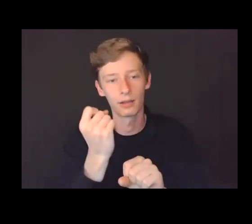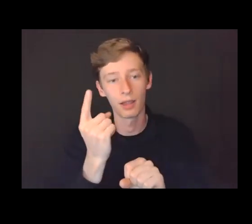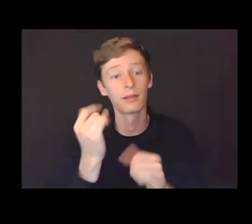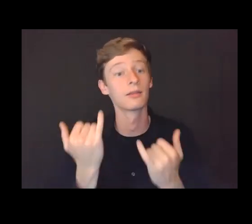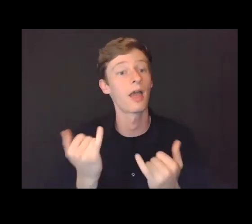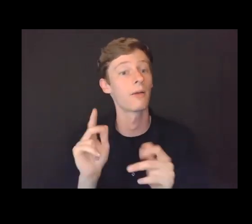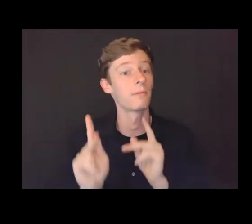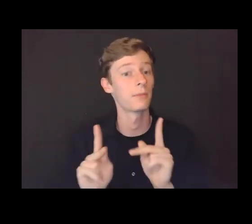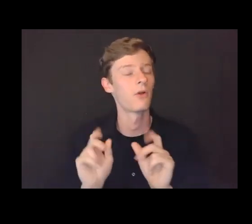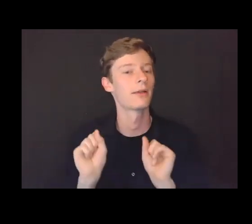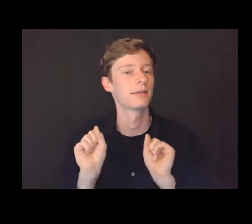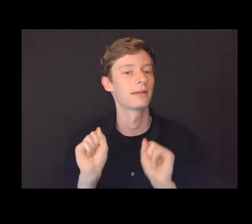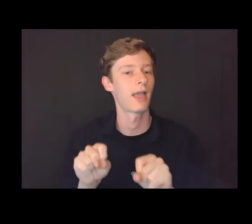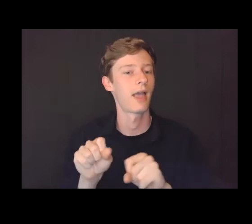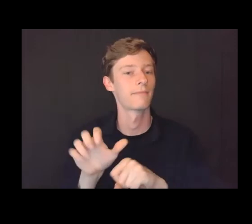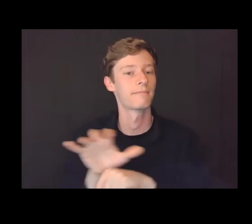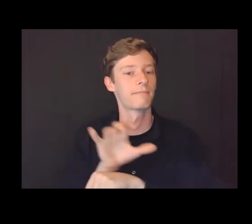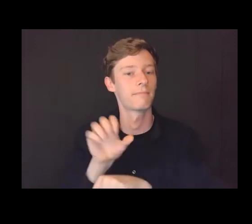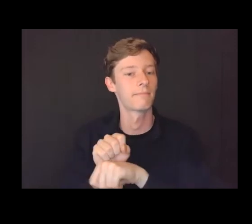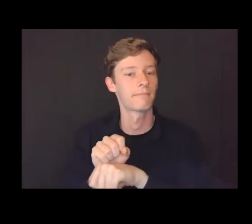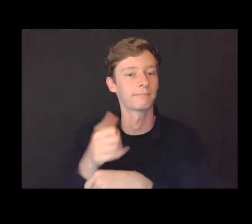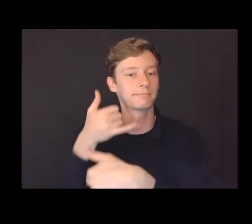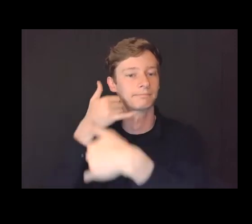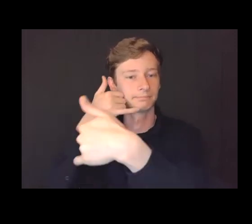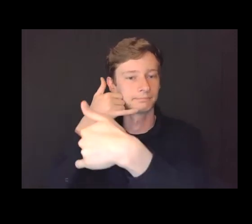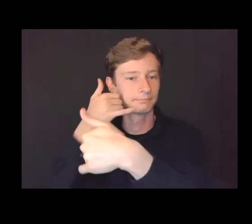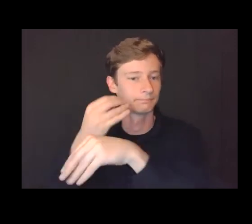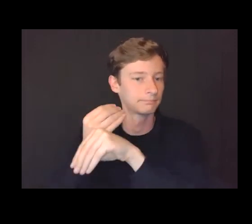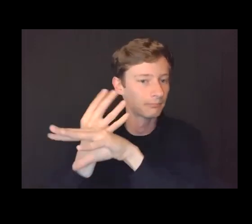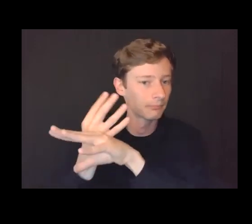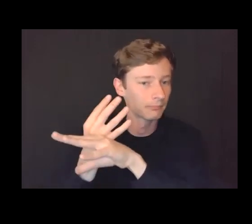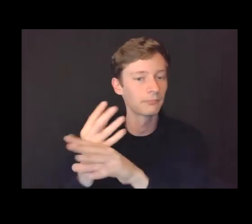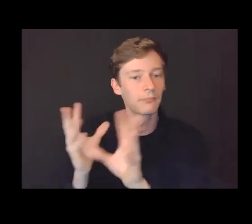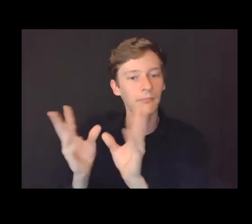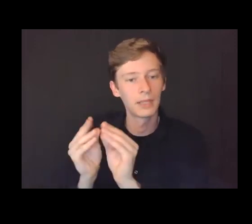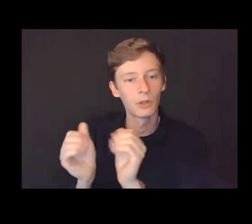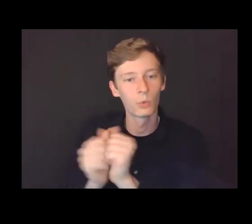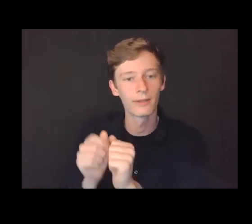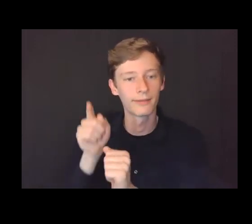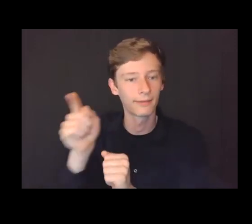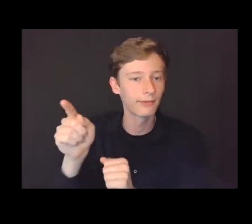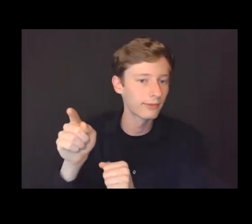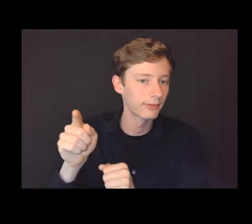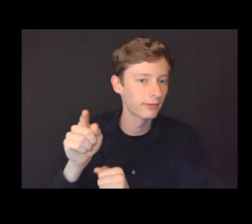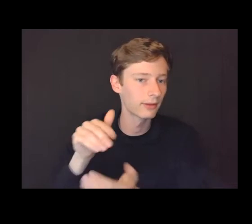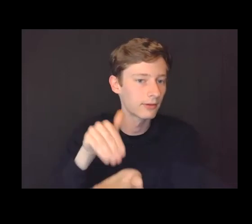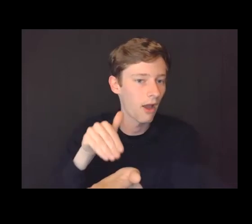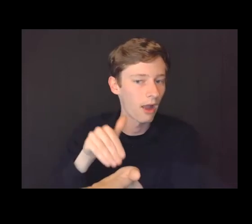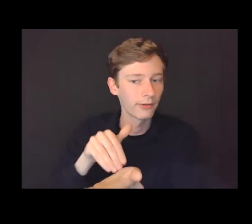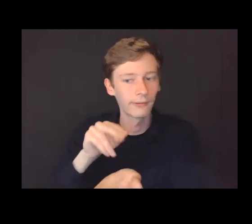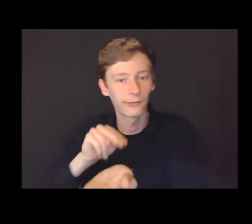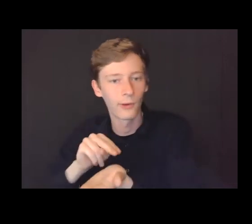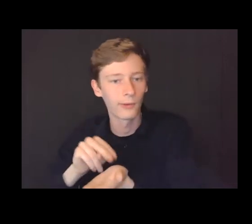set telehealth appointments to meet with a clinician, you know, over their computer screen, talk